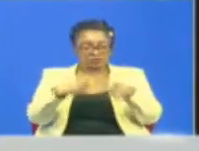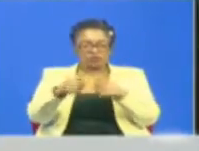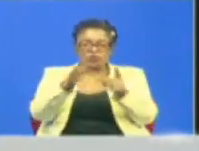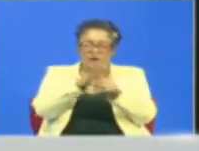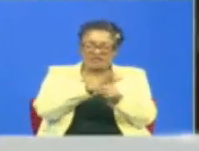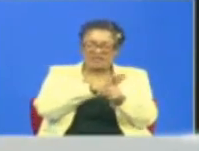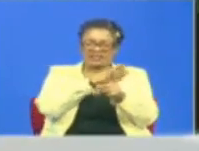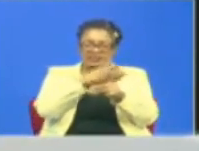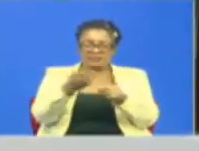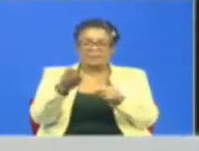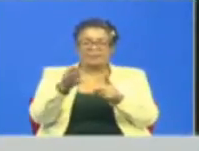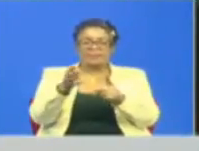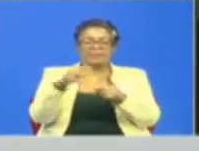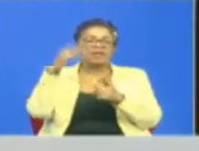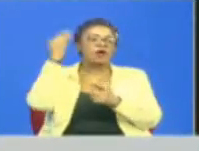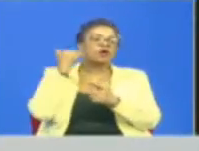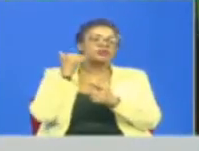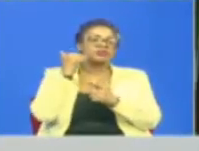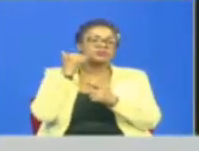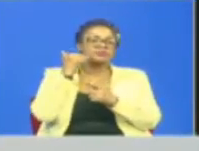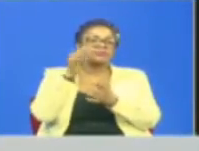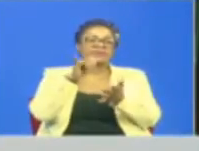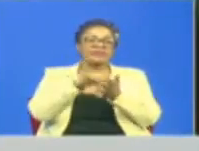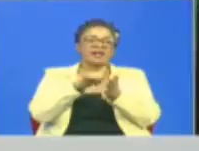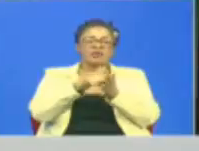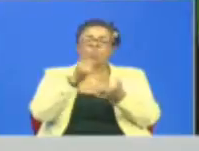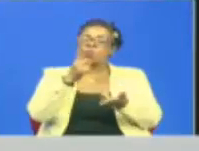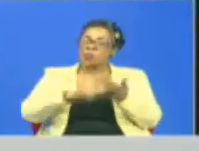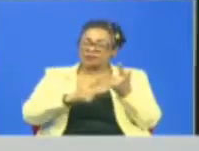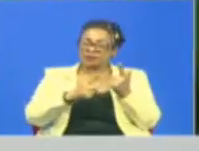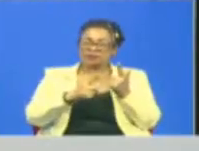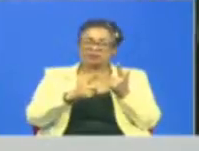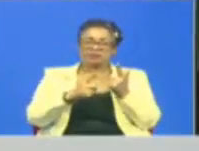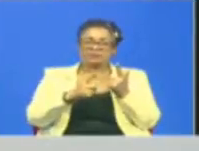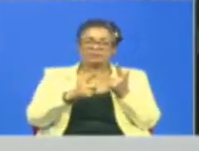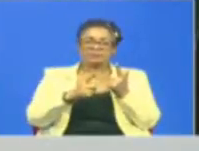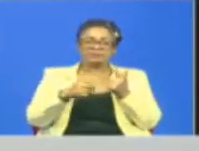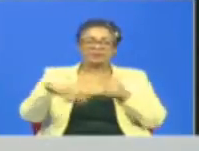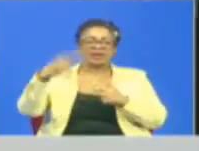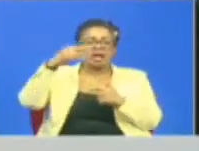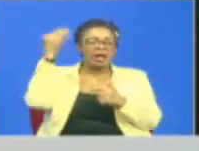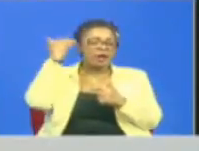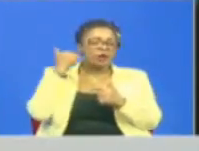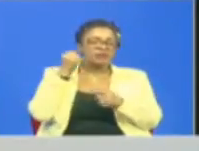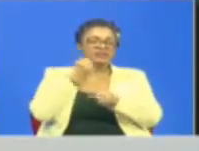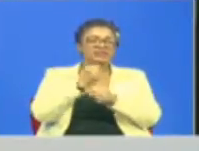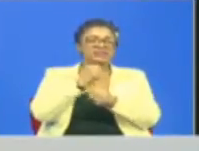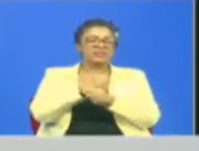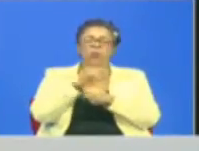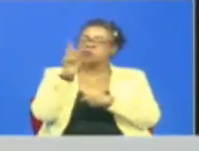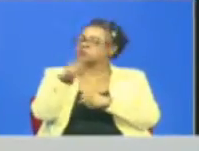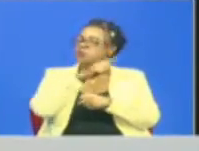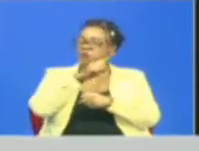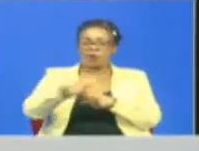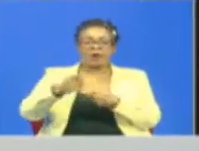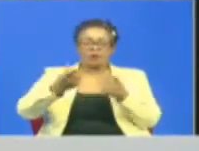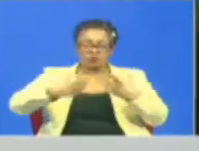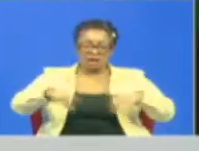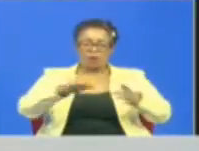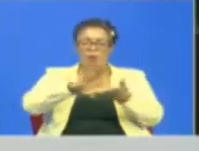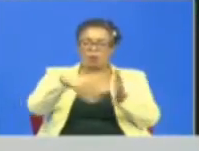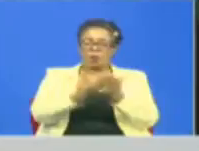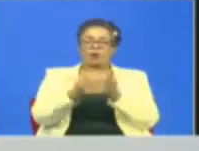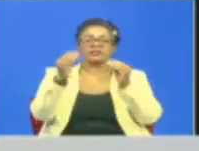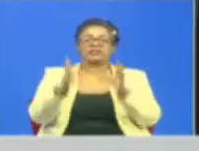try to convince the Court of Appeal that what the High Court did was wrong. Allow all teachers